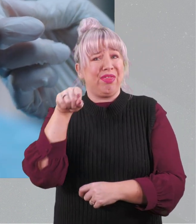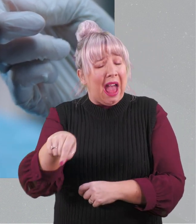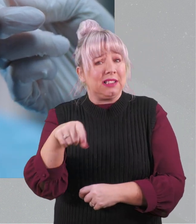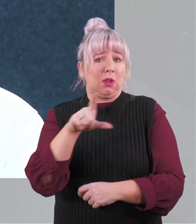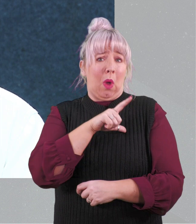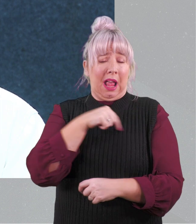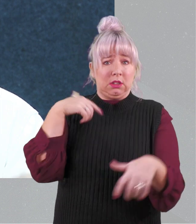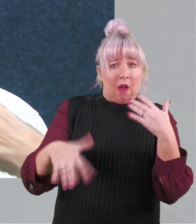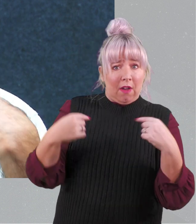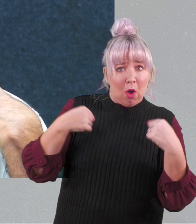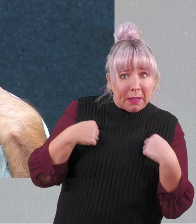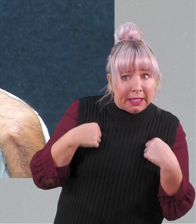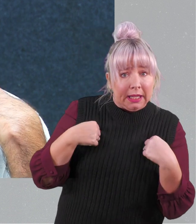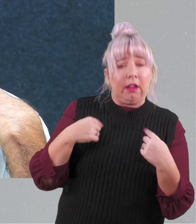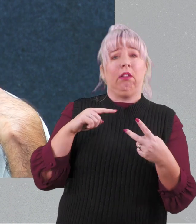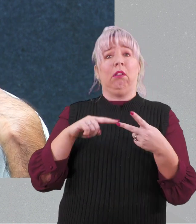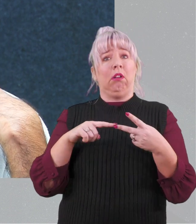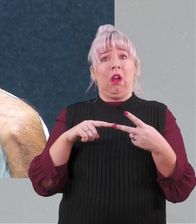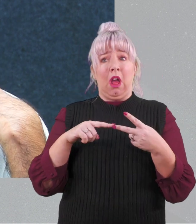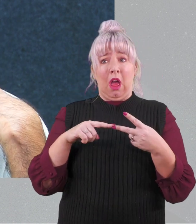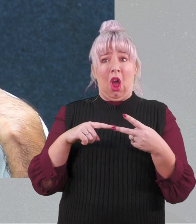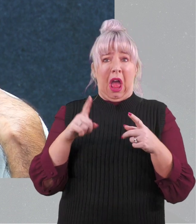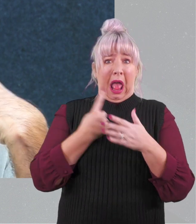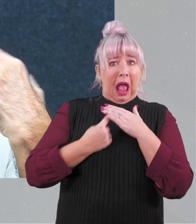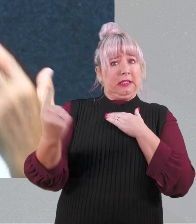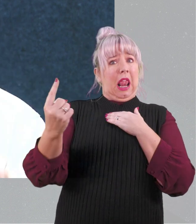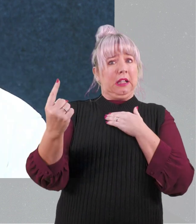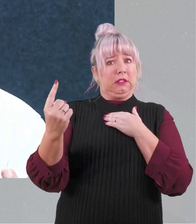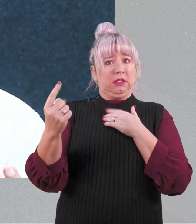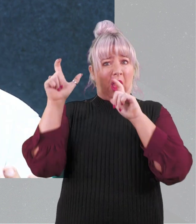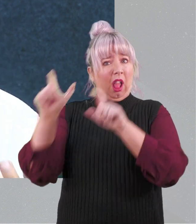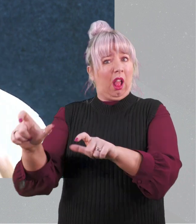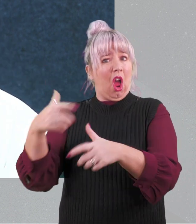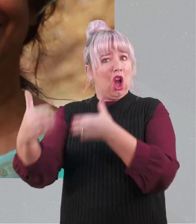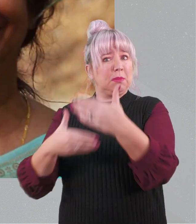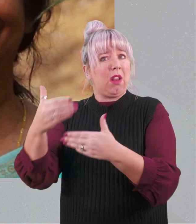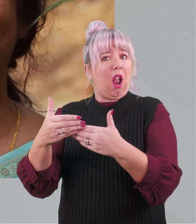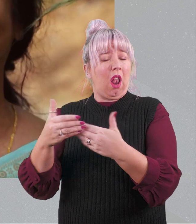treatment, partly because that will only be suffering for me, partly because I will